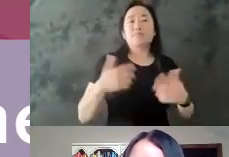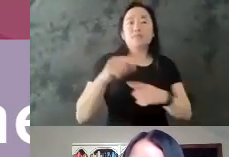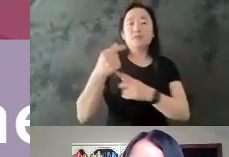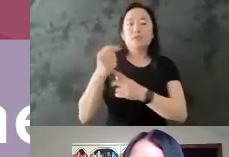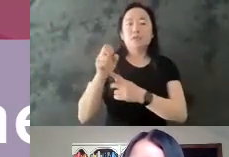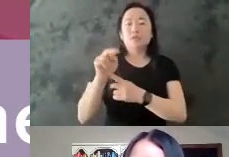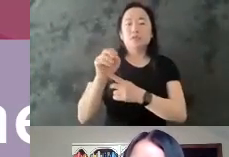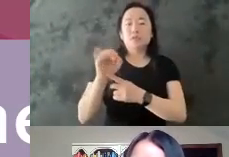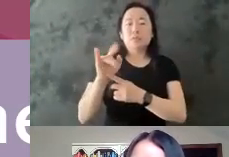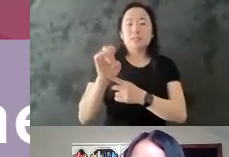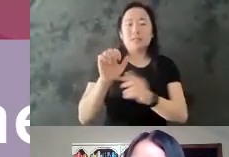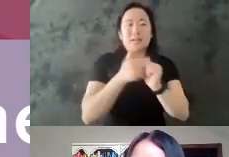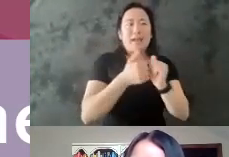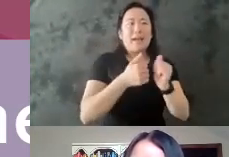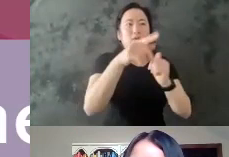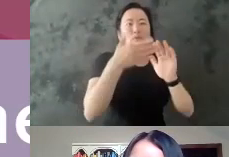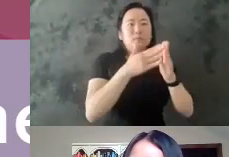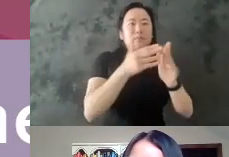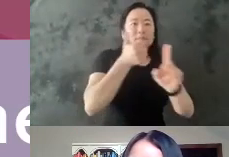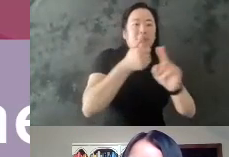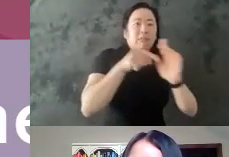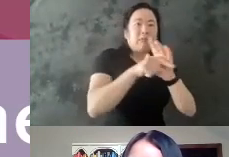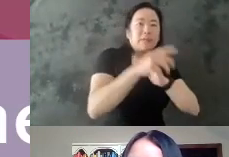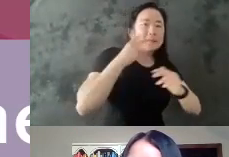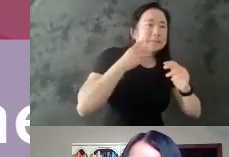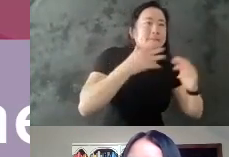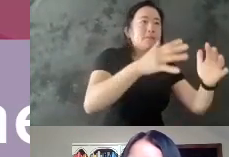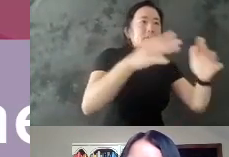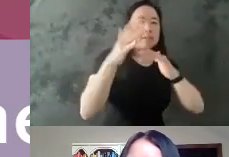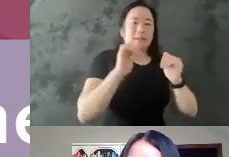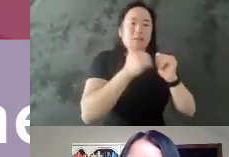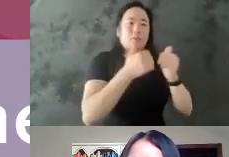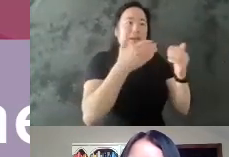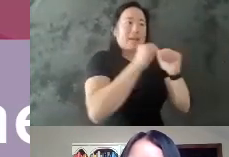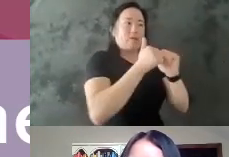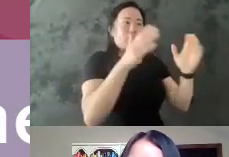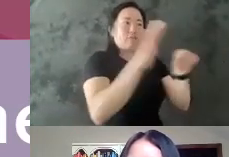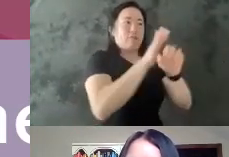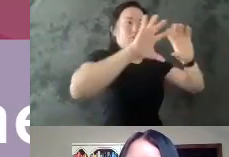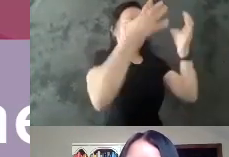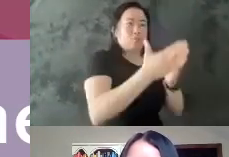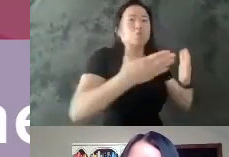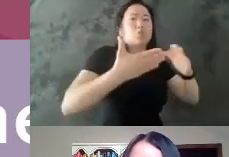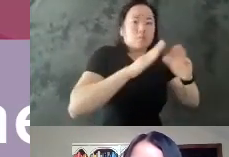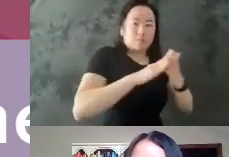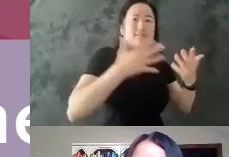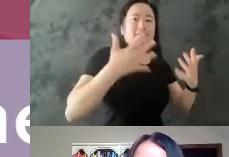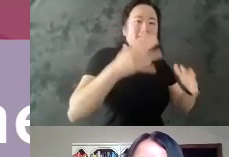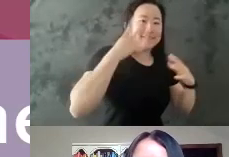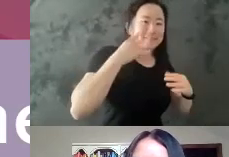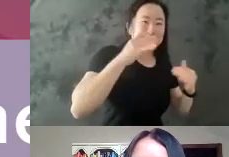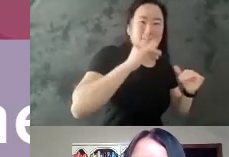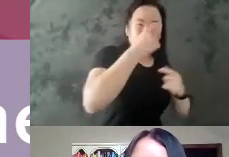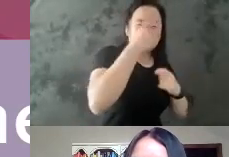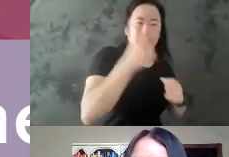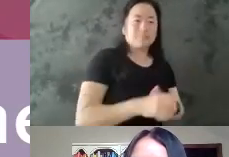that might affect an entire community and traumatize an entire community. So healing-centered engagement versus